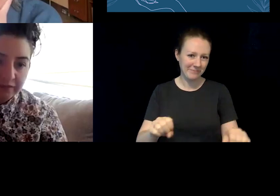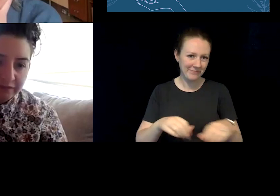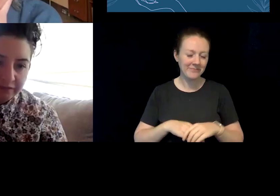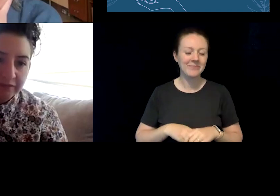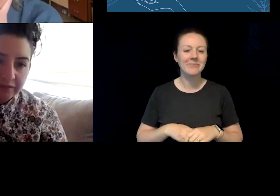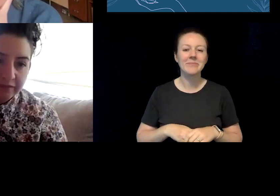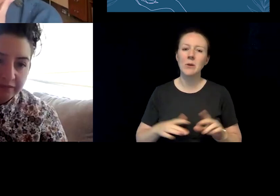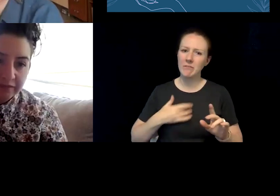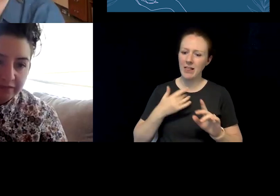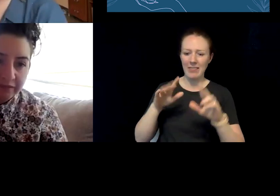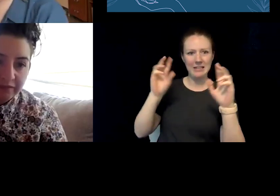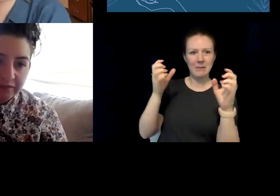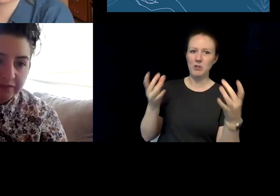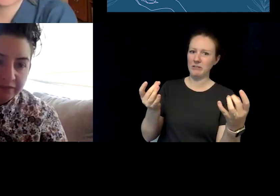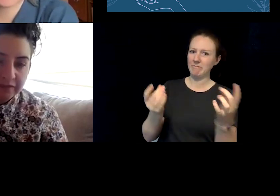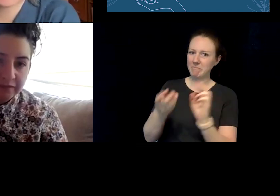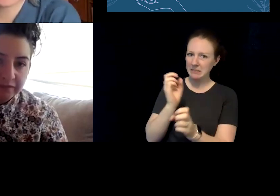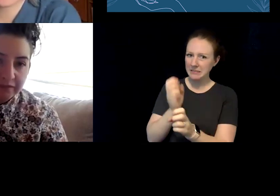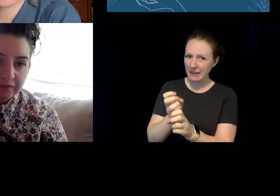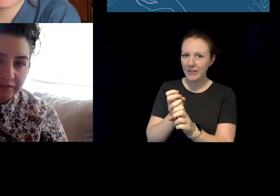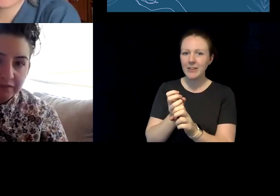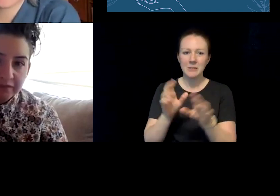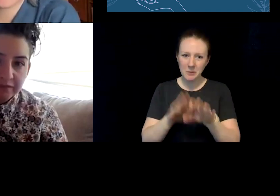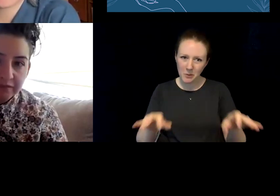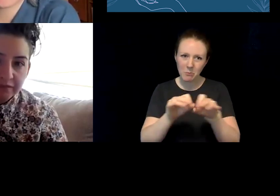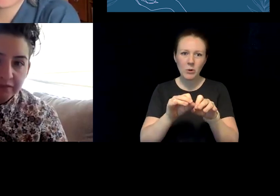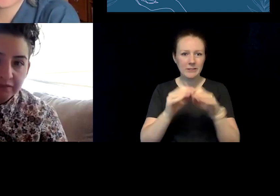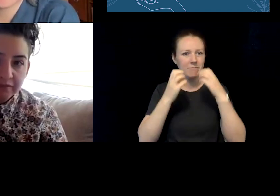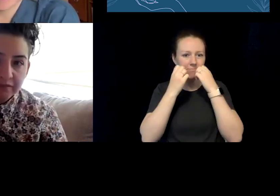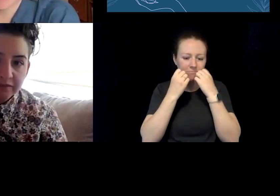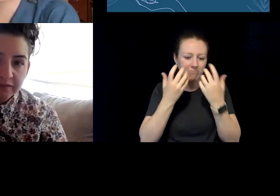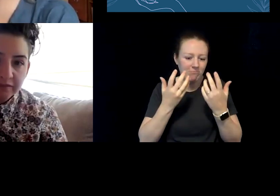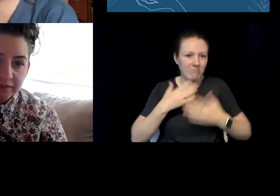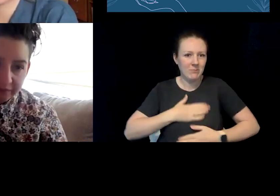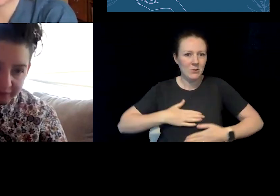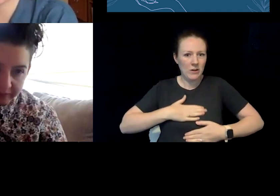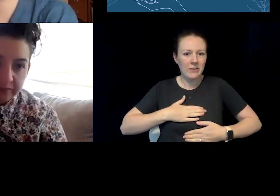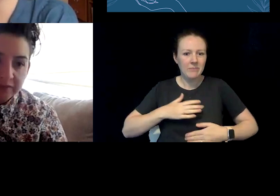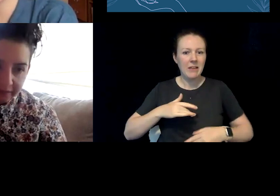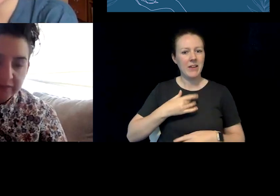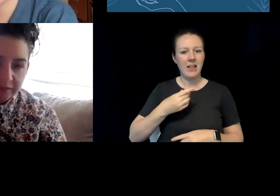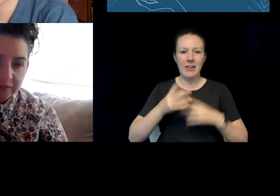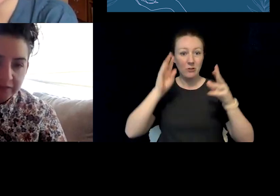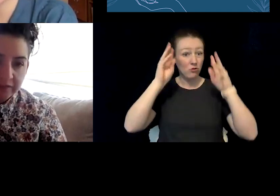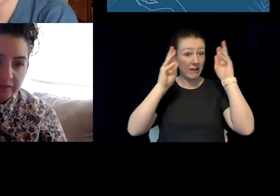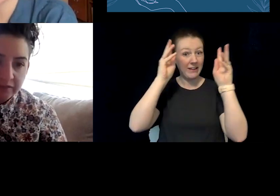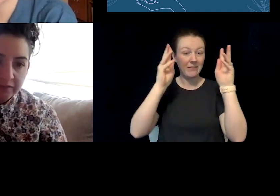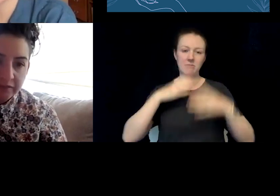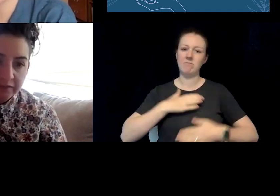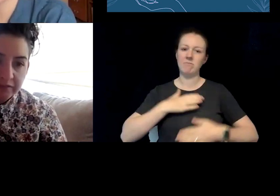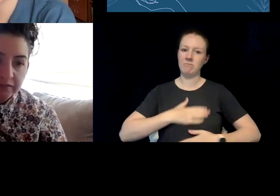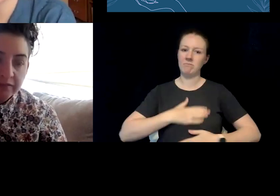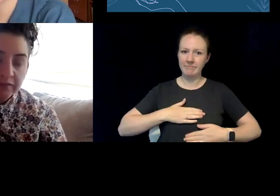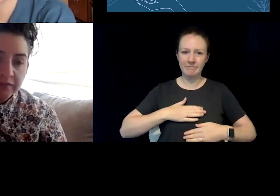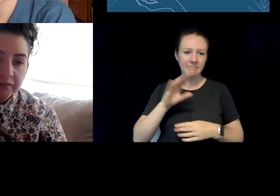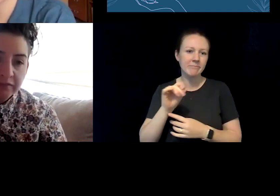we, I mean, for me, you know, the creative act is a joyful act in itself. But